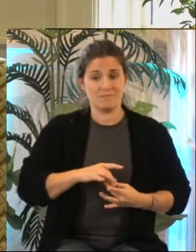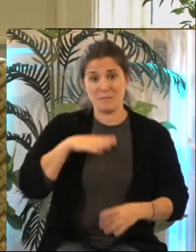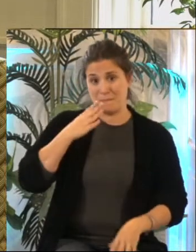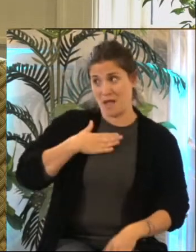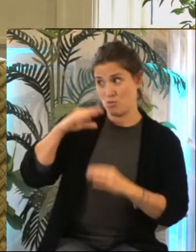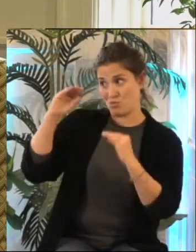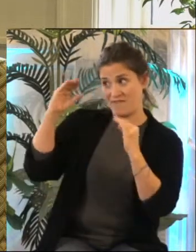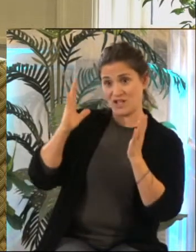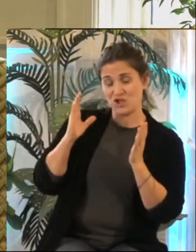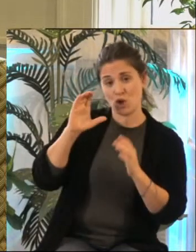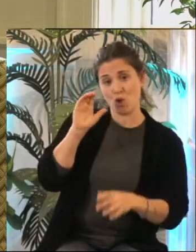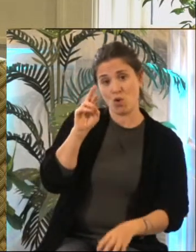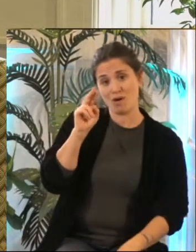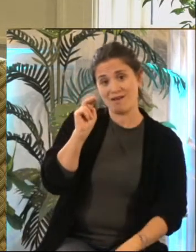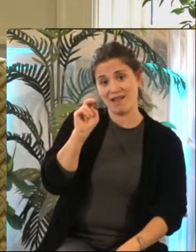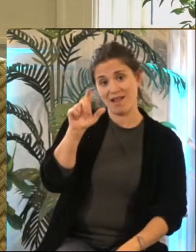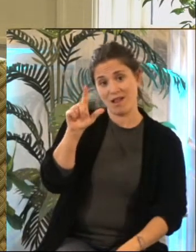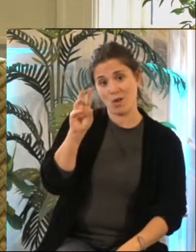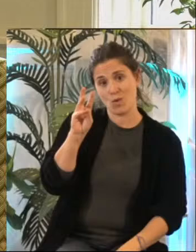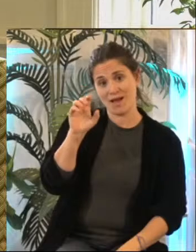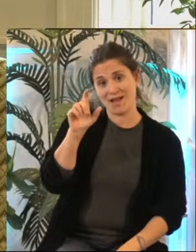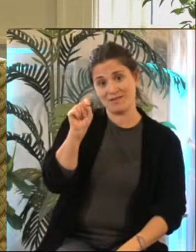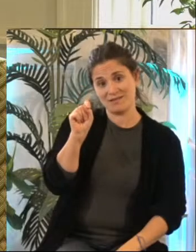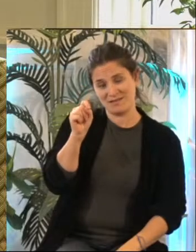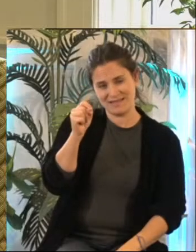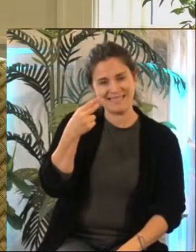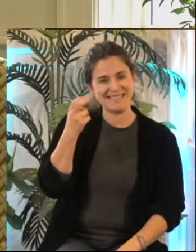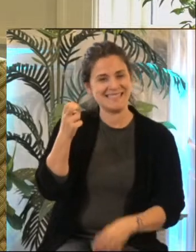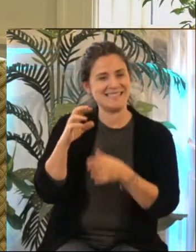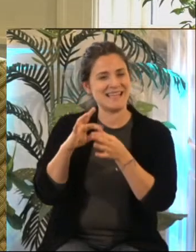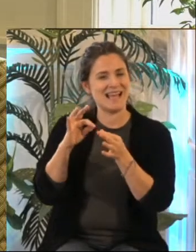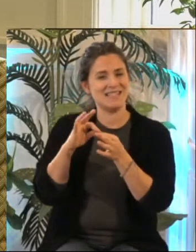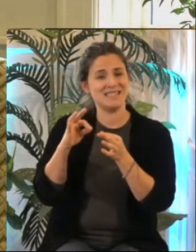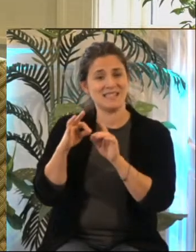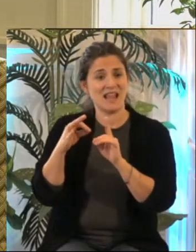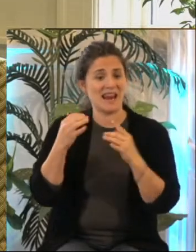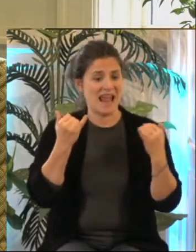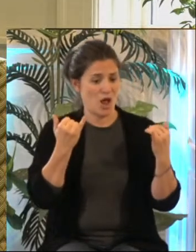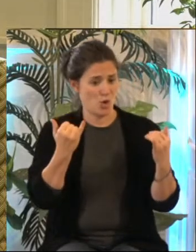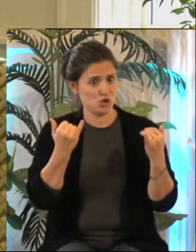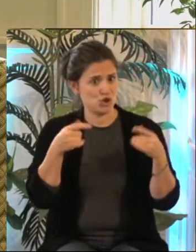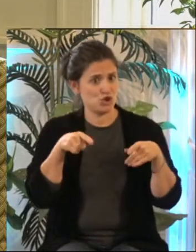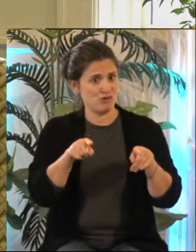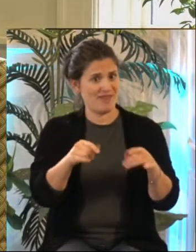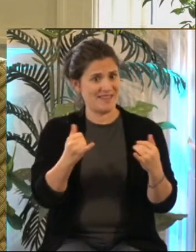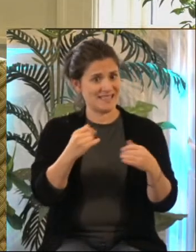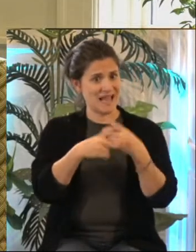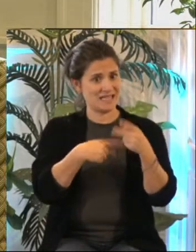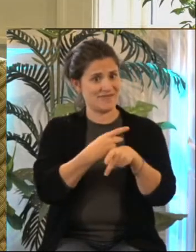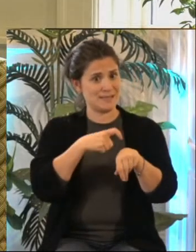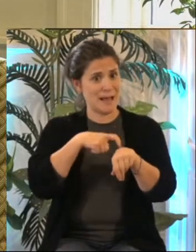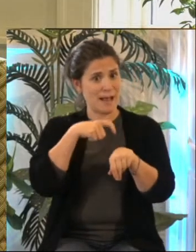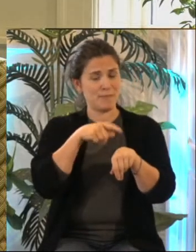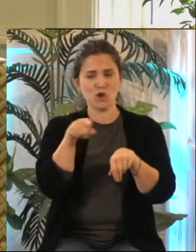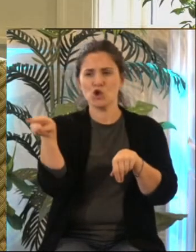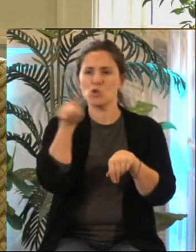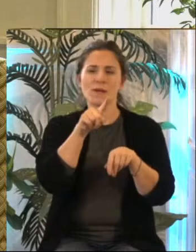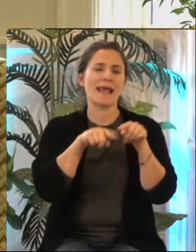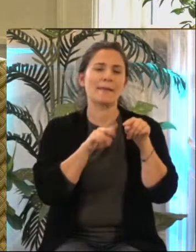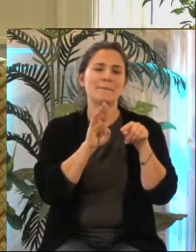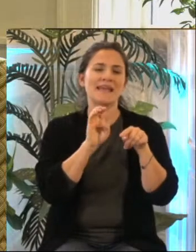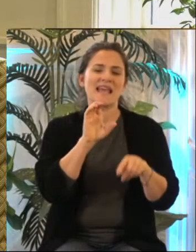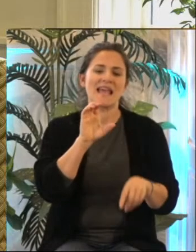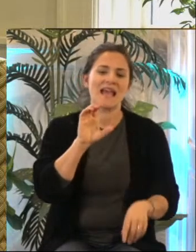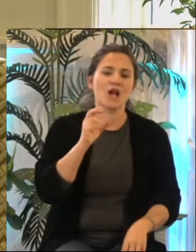West likes to say, in times like these, we cannot be an echo. We need to be a voice. A lot of